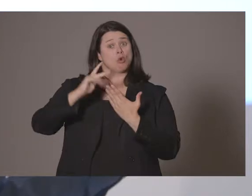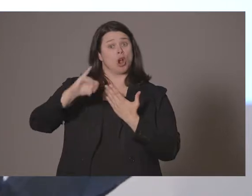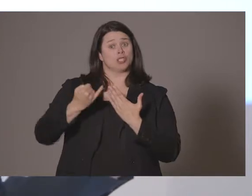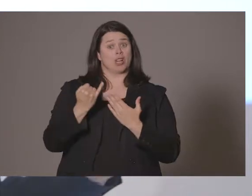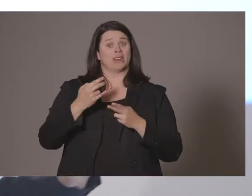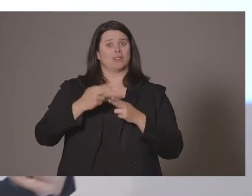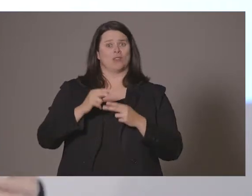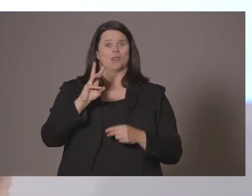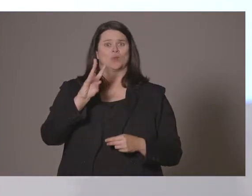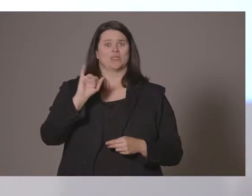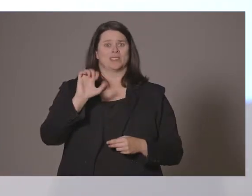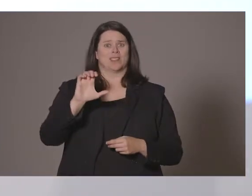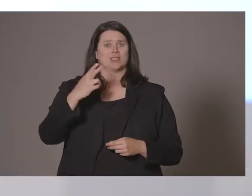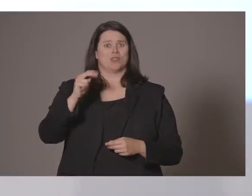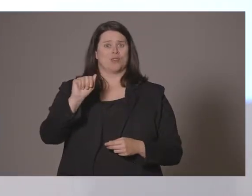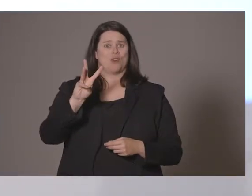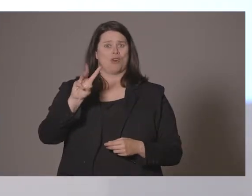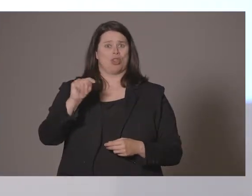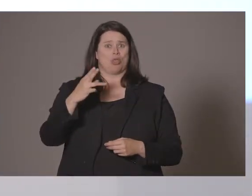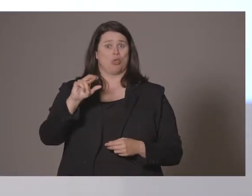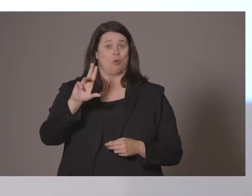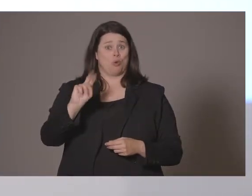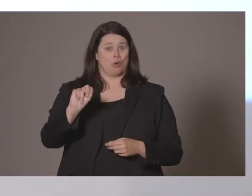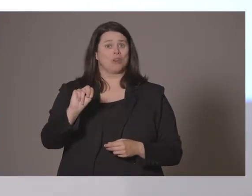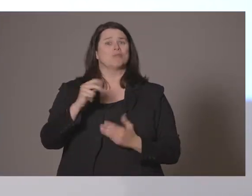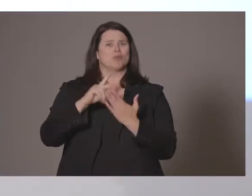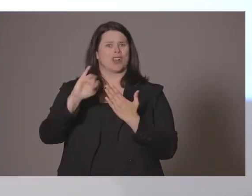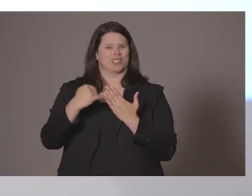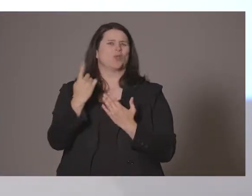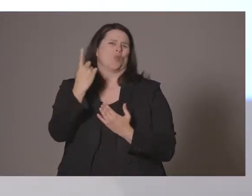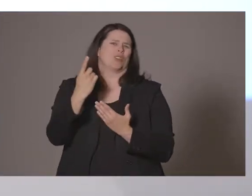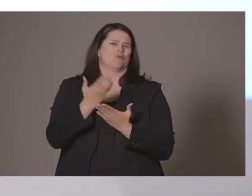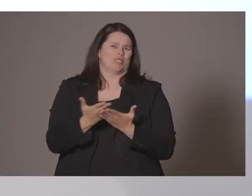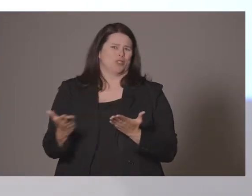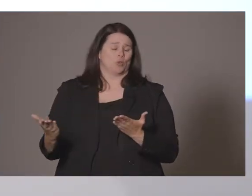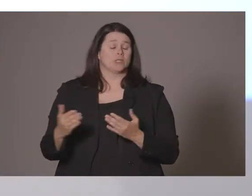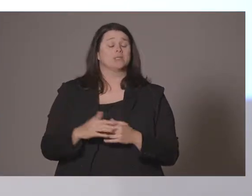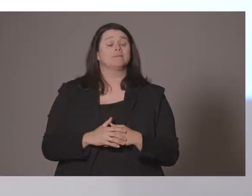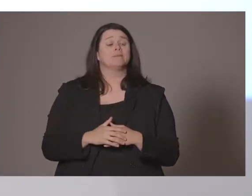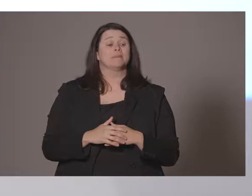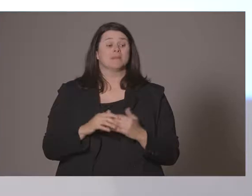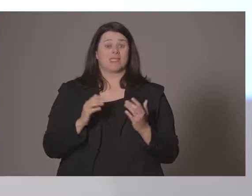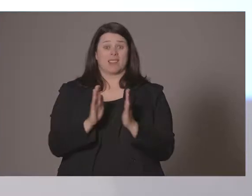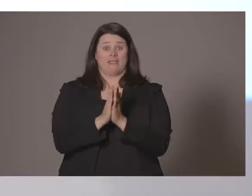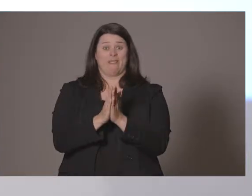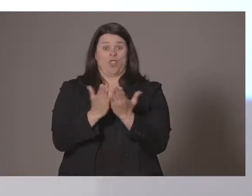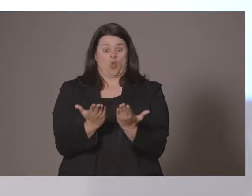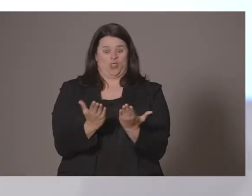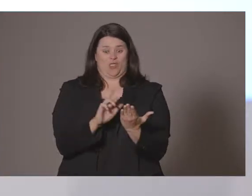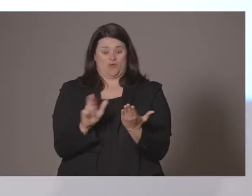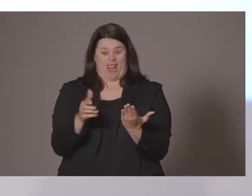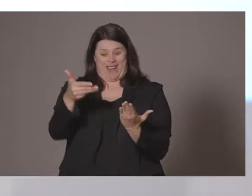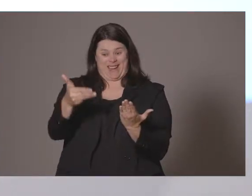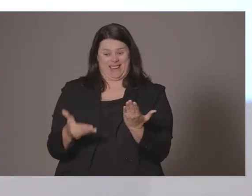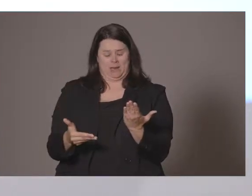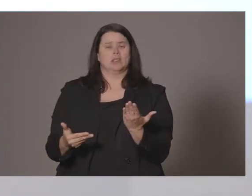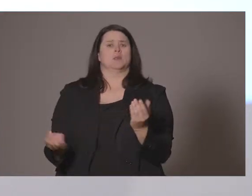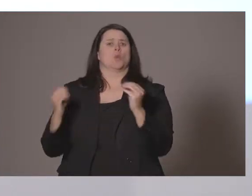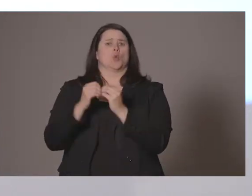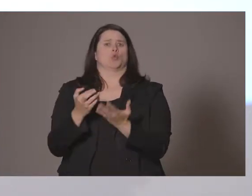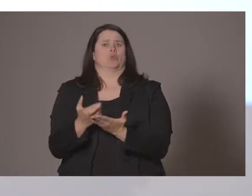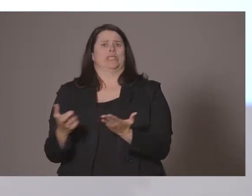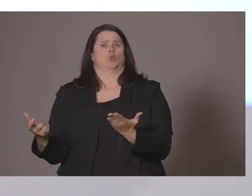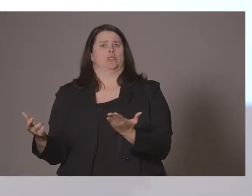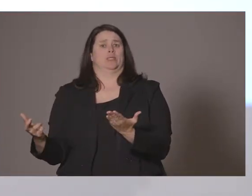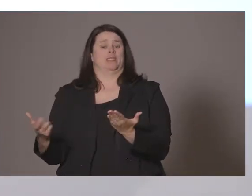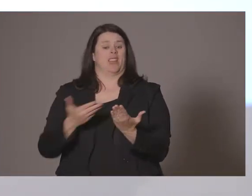one resource. So on the right side of your folder is additional resources. On the front side are